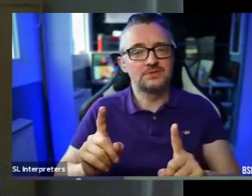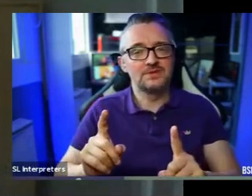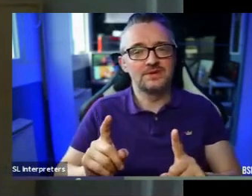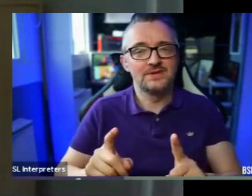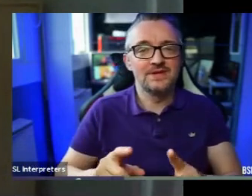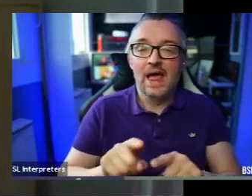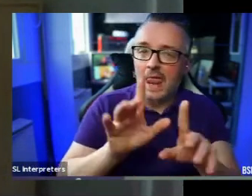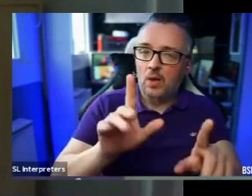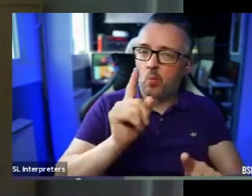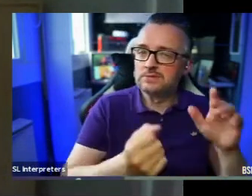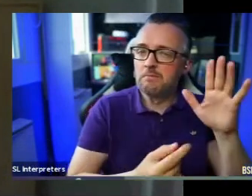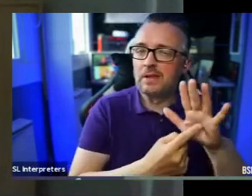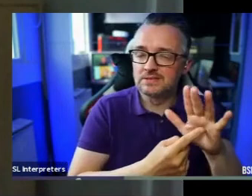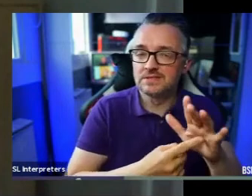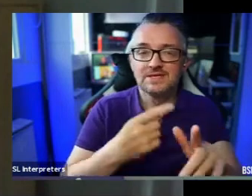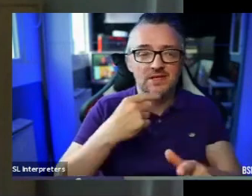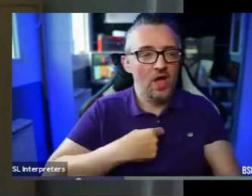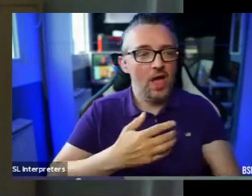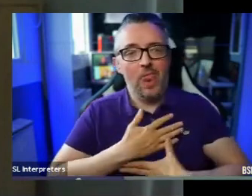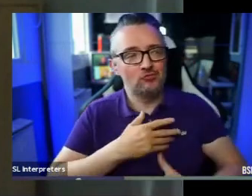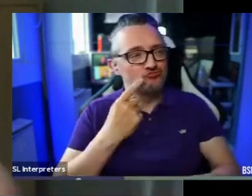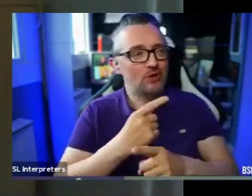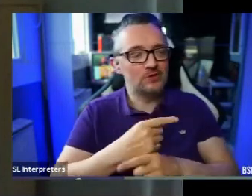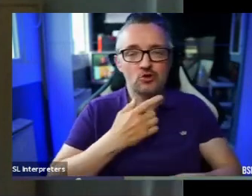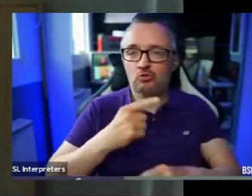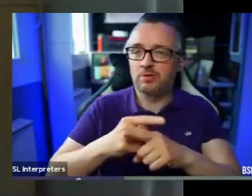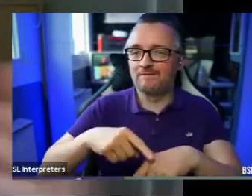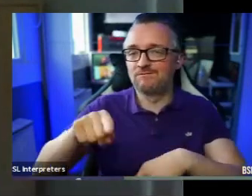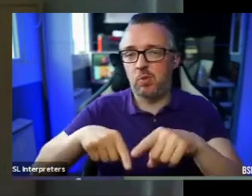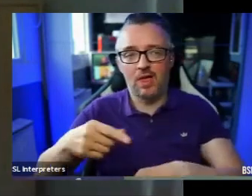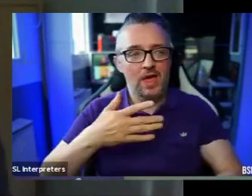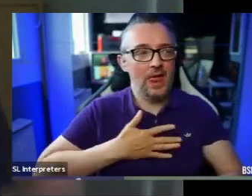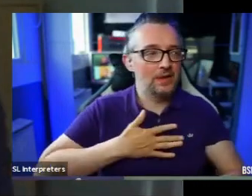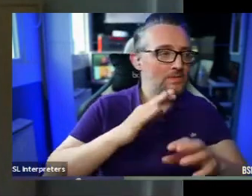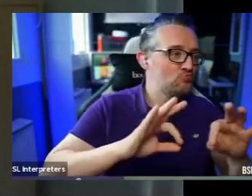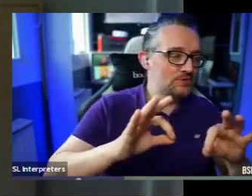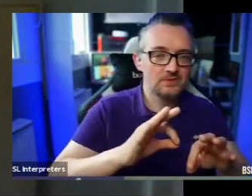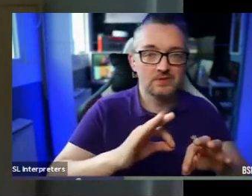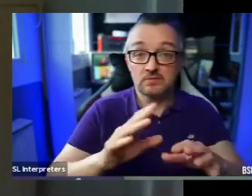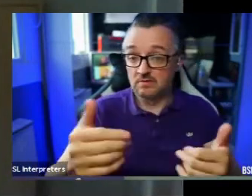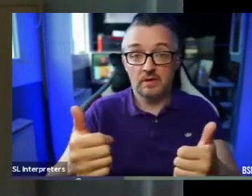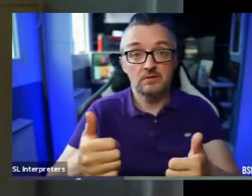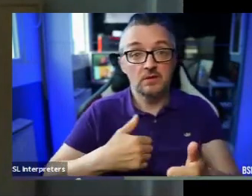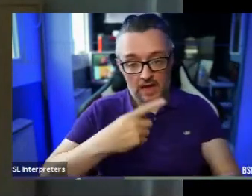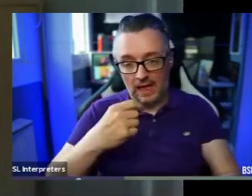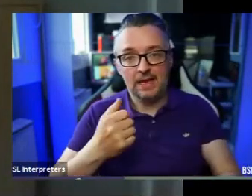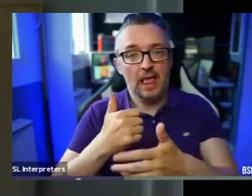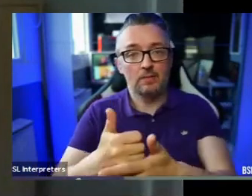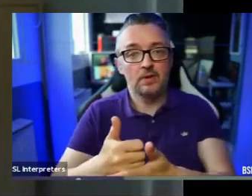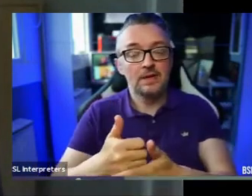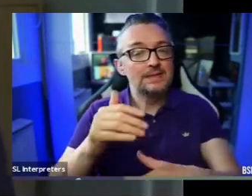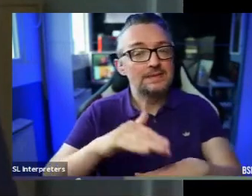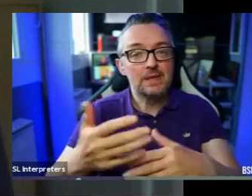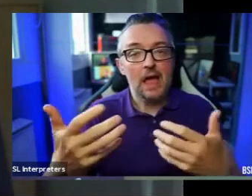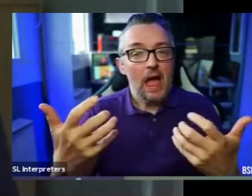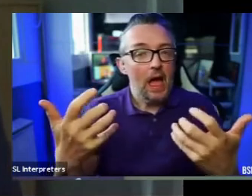like to do? So it's a little bit like, what matters to you? And people would say, I'd love to have a chat. I'd like to talk about football. I like music. And you say, right, well, I'll